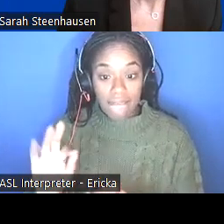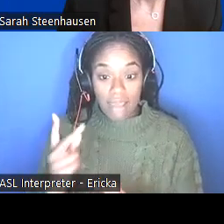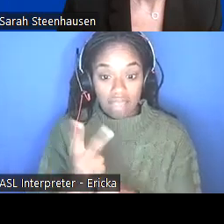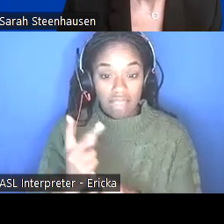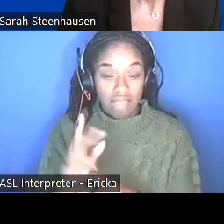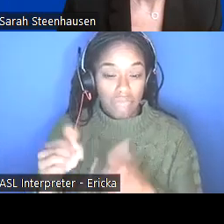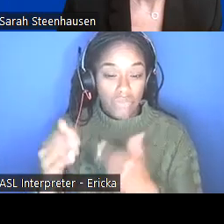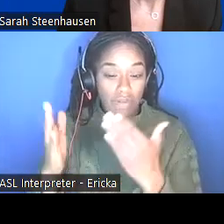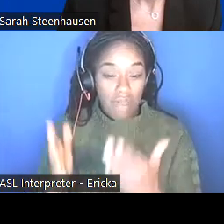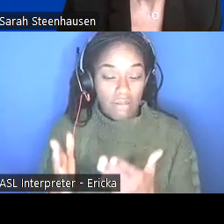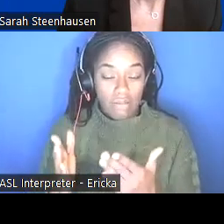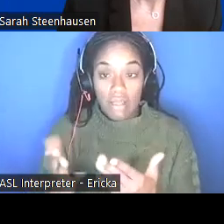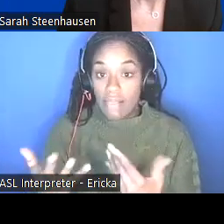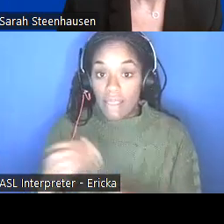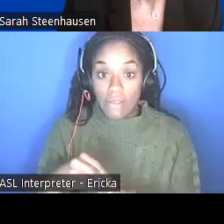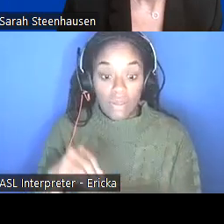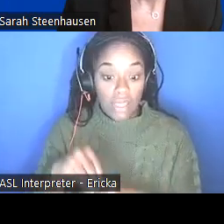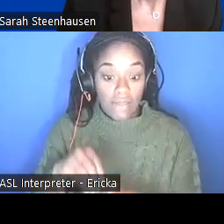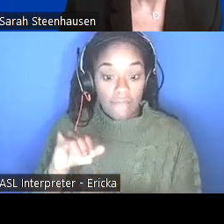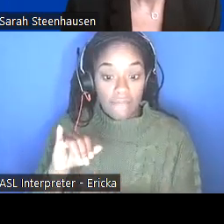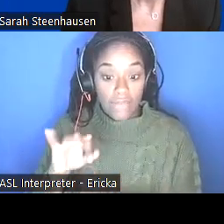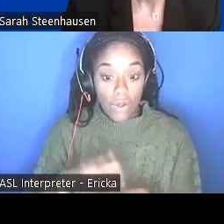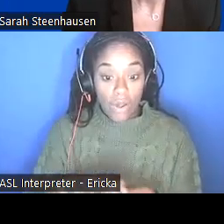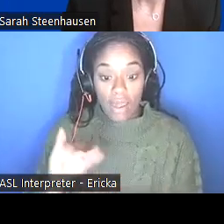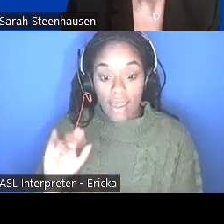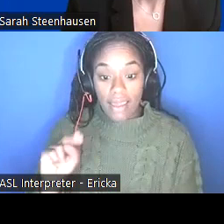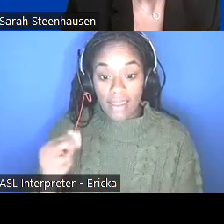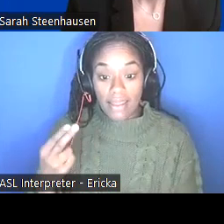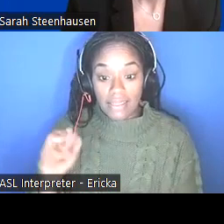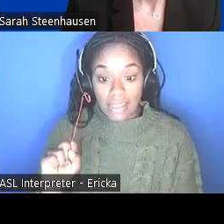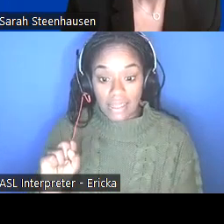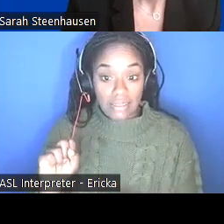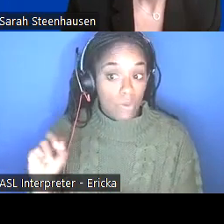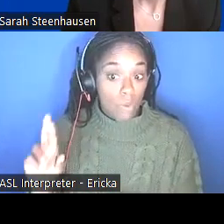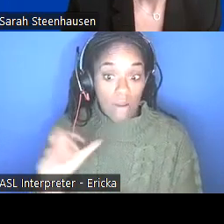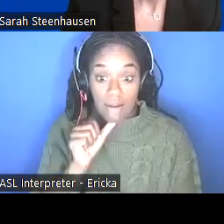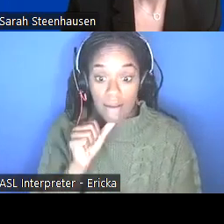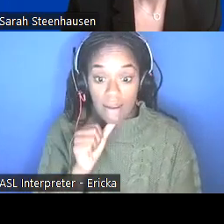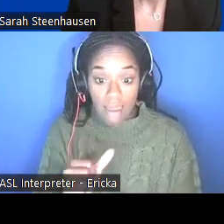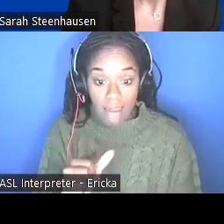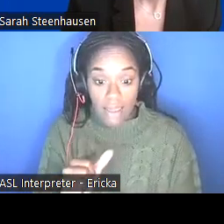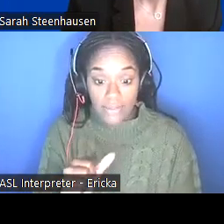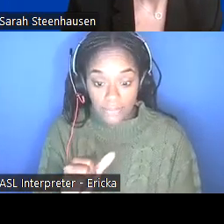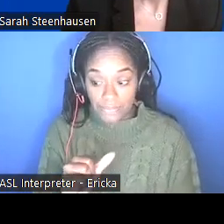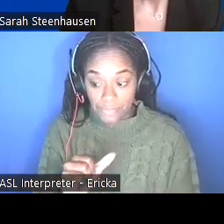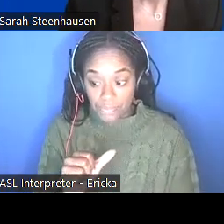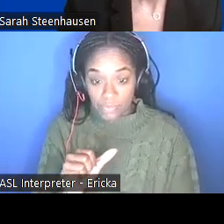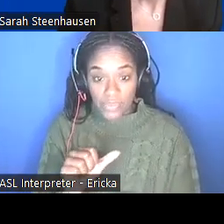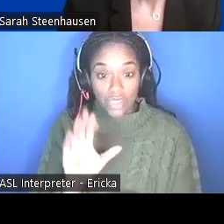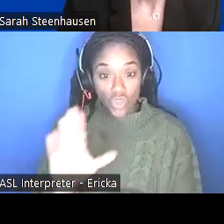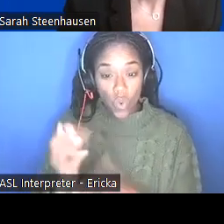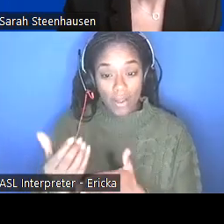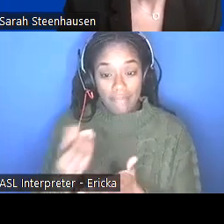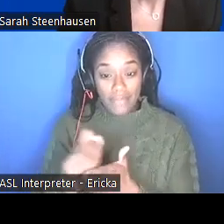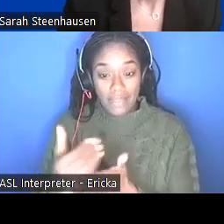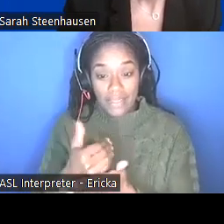that includes whether you're on IHSS or whether you're not on IHSS and your income and your